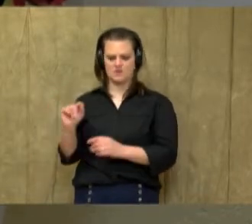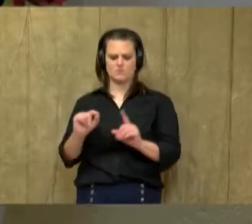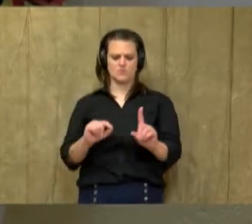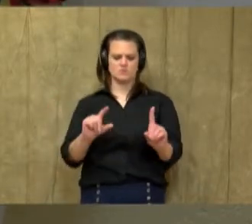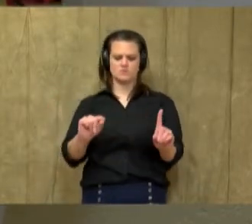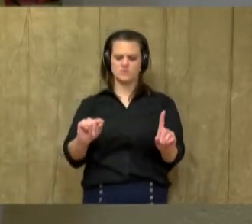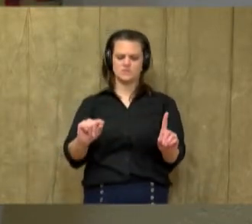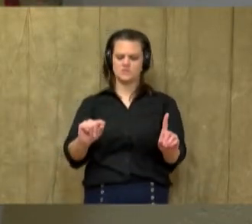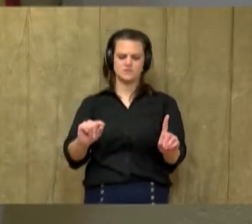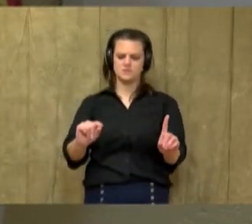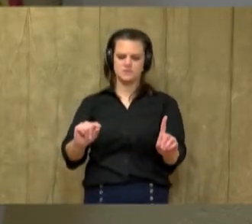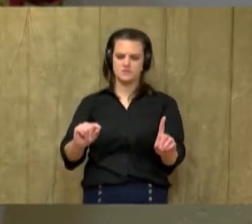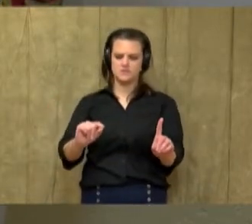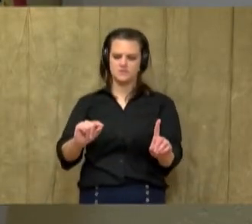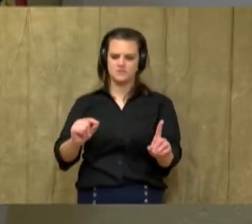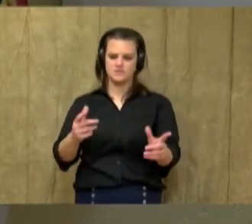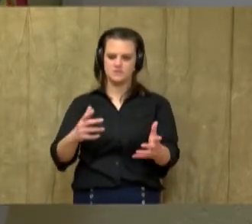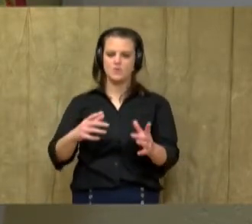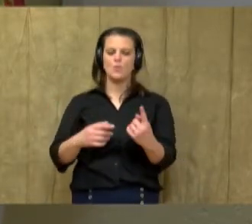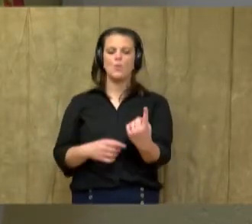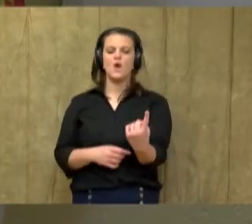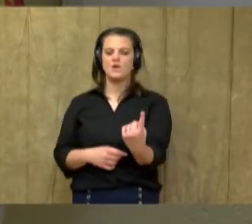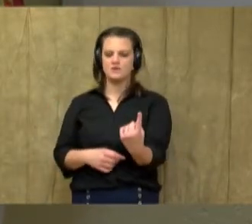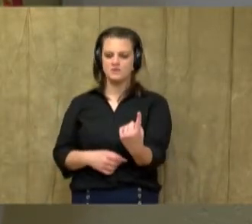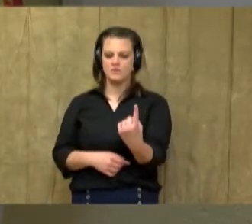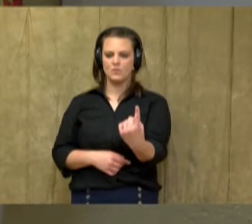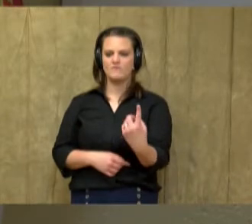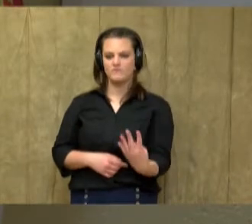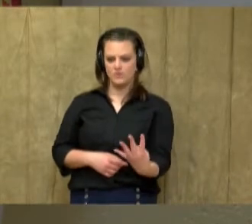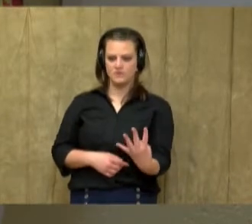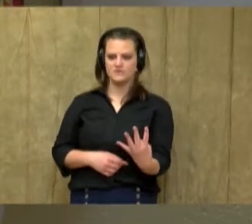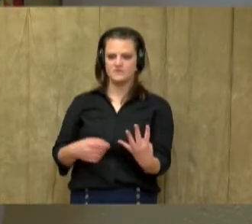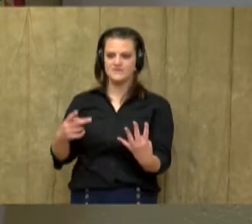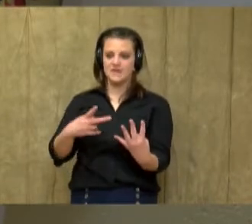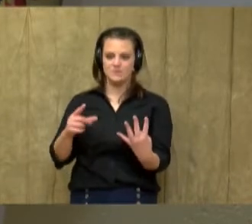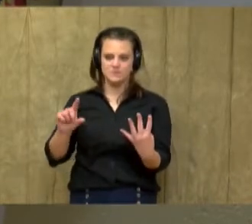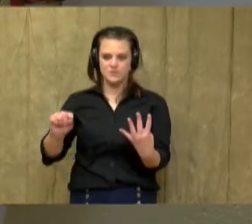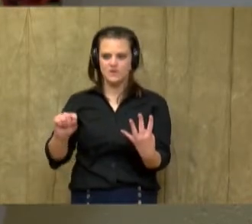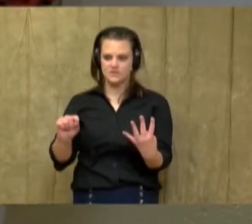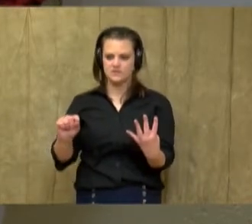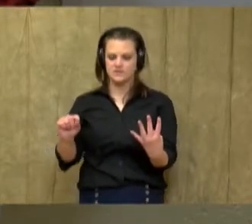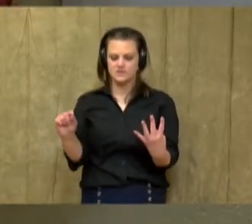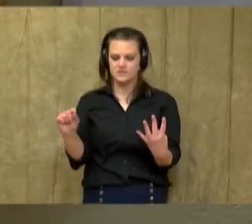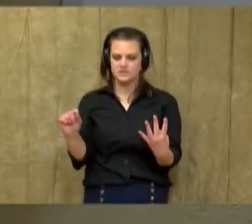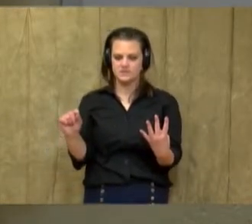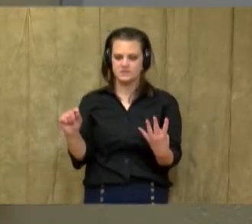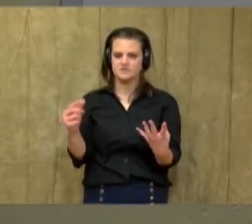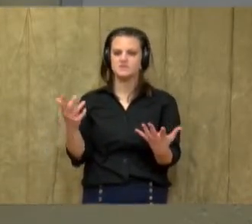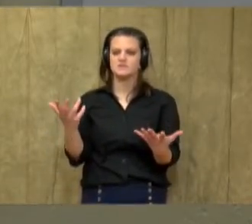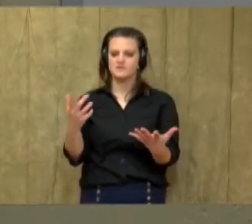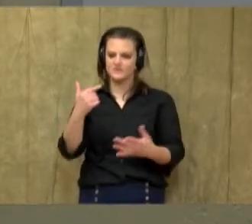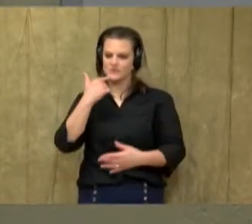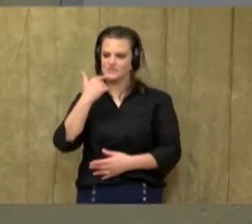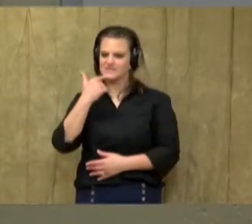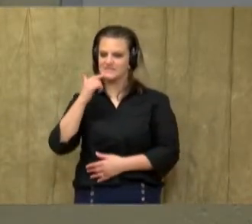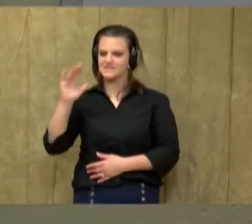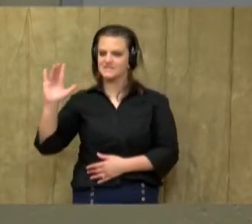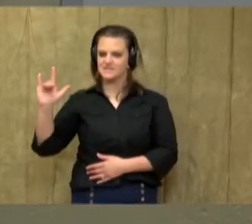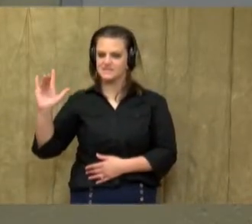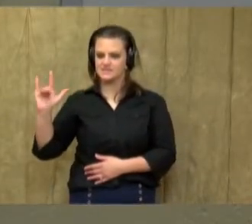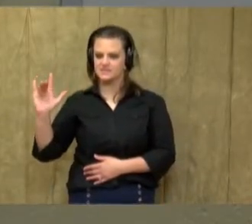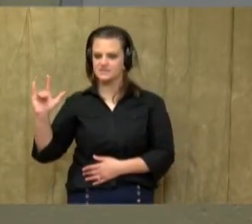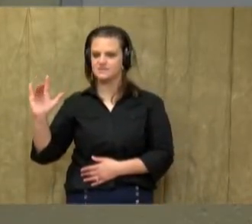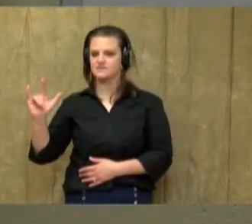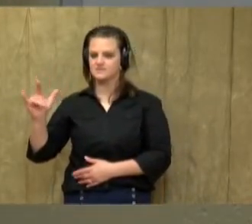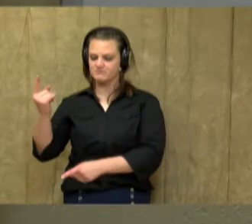20. It would be 1 1/4 times 20. What do you think it is? If you said